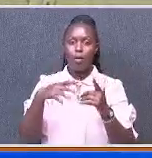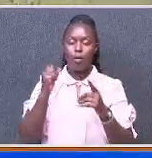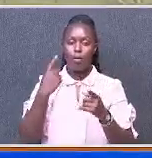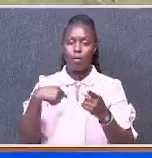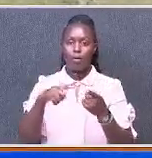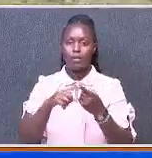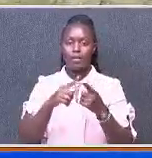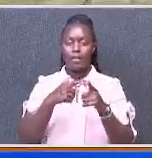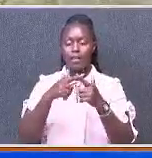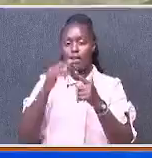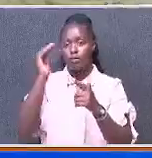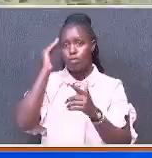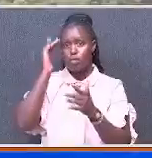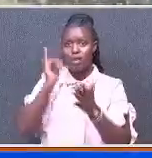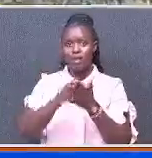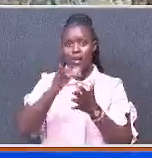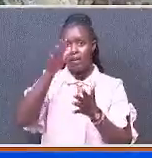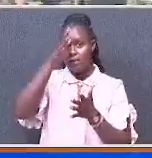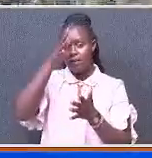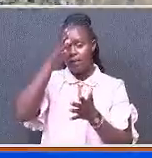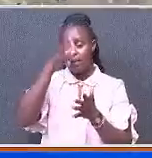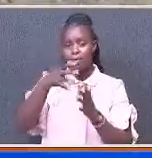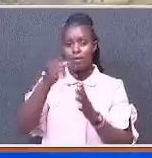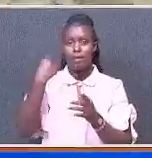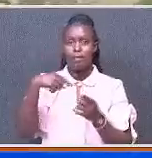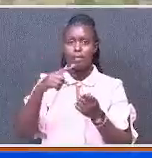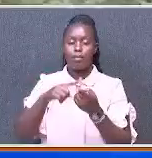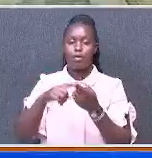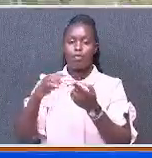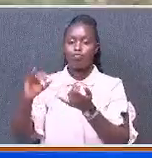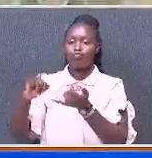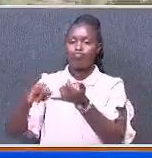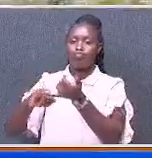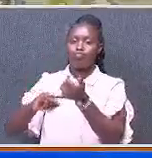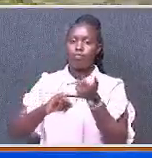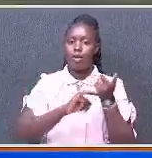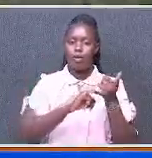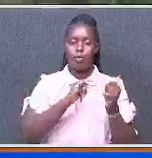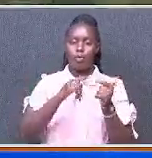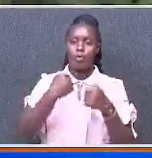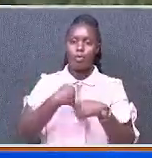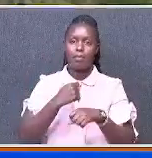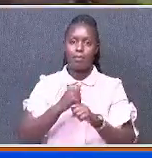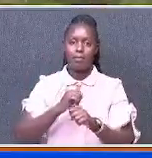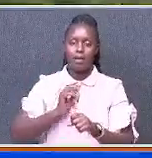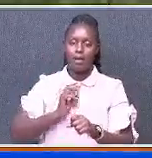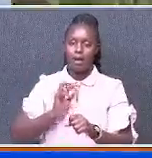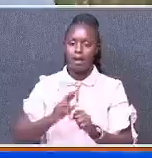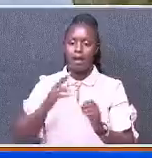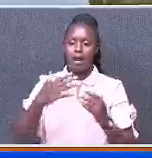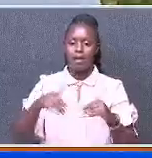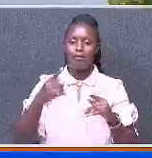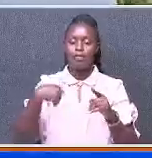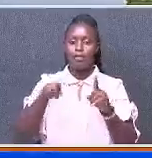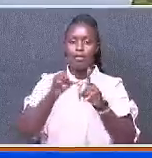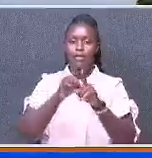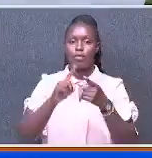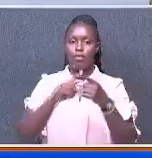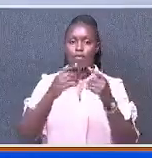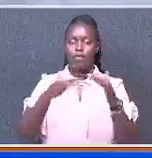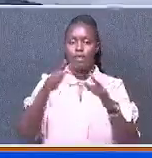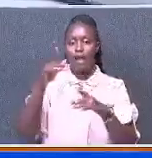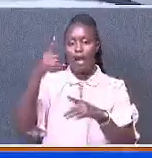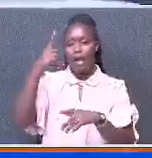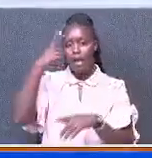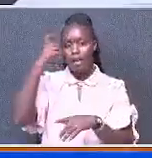She realized that her father was about to receive a bride prize, which could see her leave the home and abandon her dreams